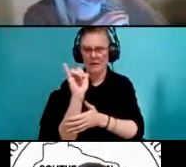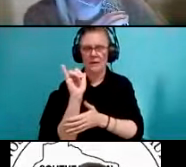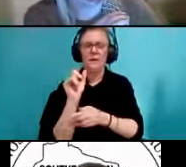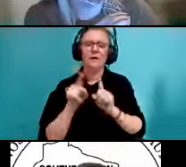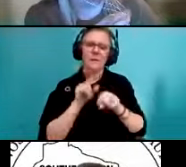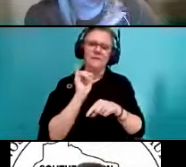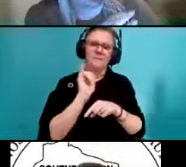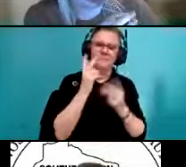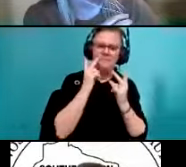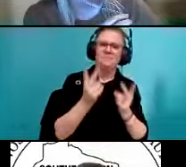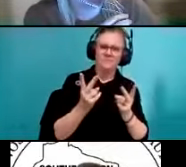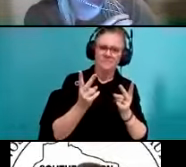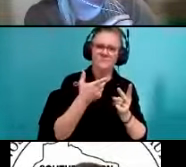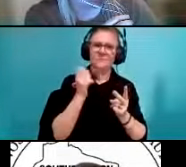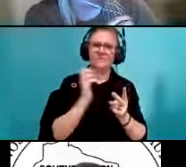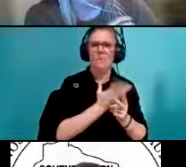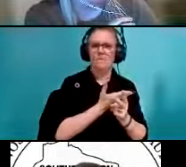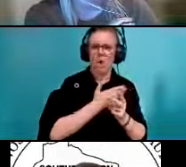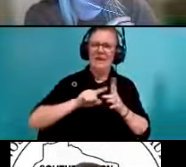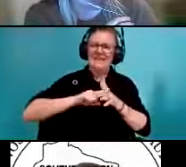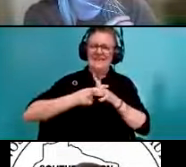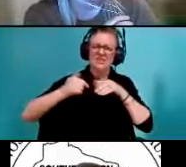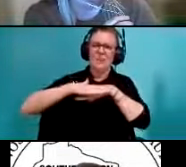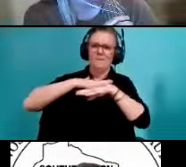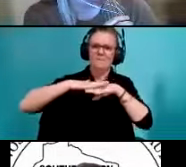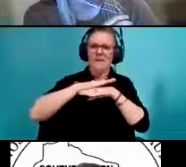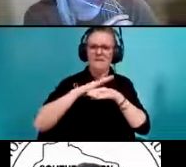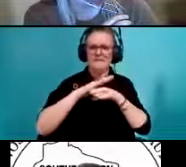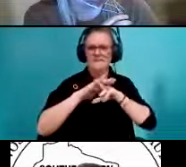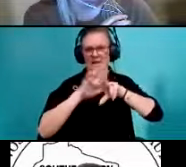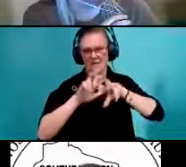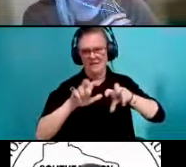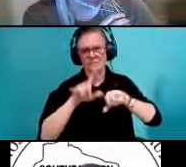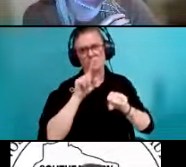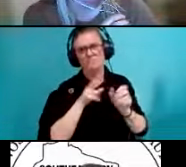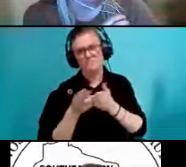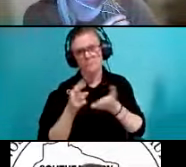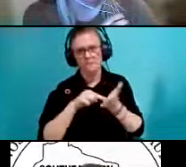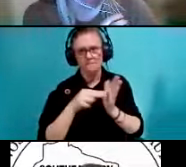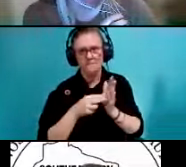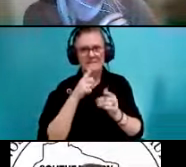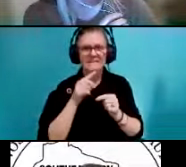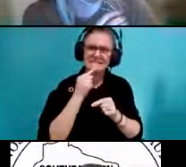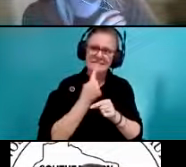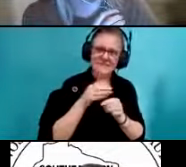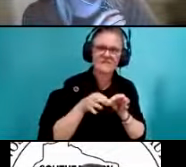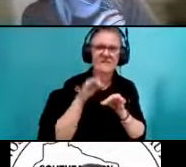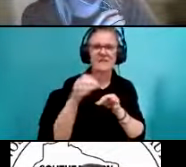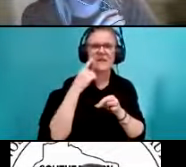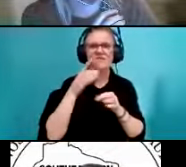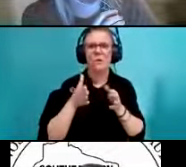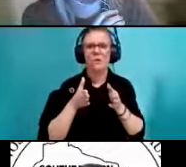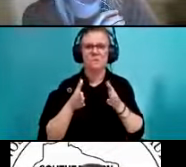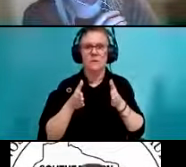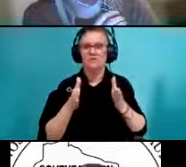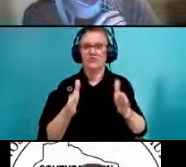what we're seeing from our initial traffic analysis. But what does that really mean? What does significant traffic delay on a surface street mean?